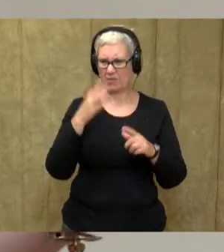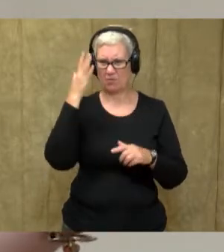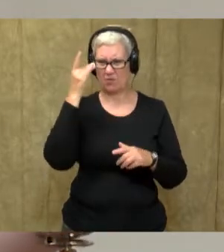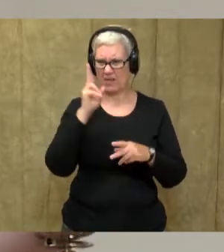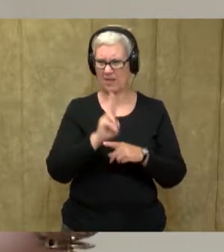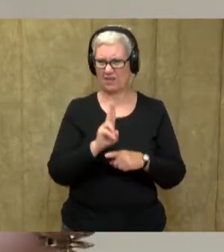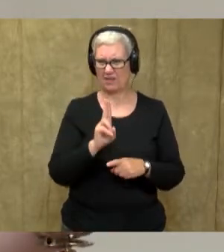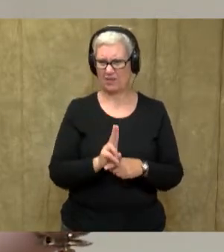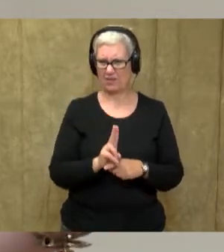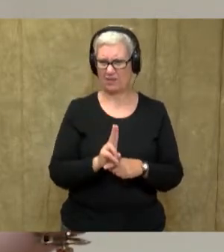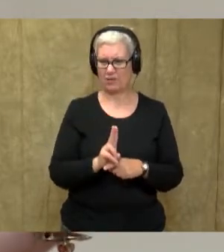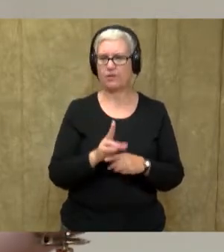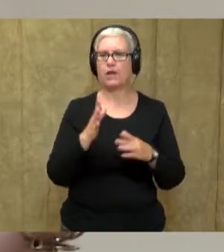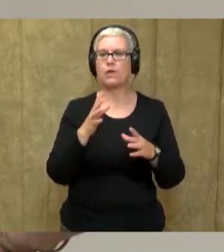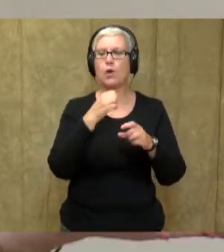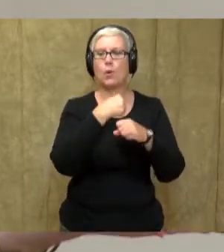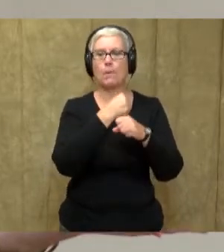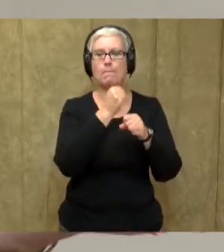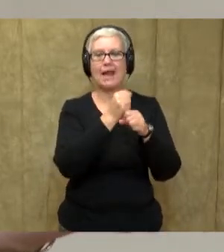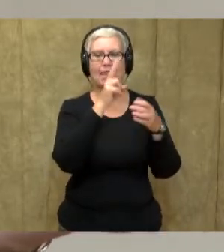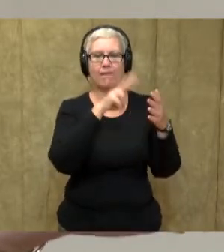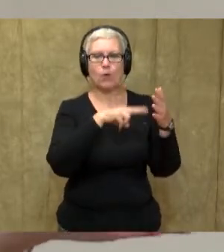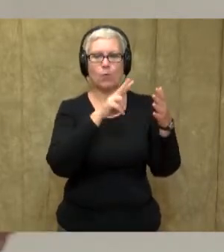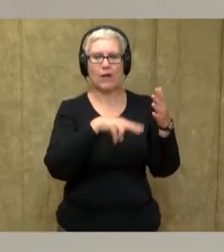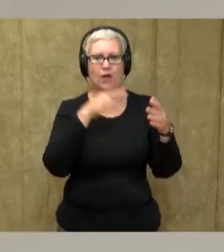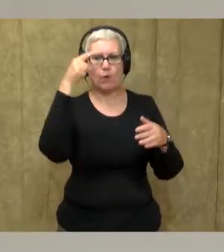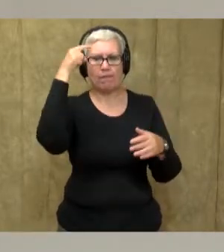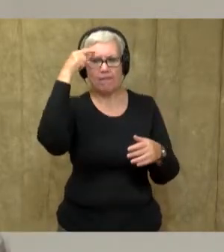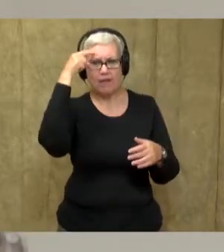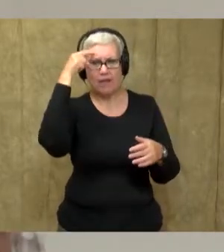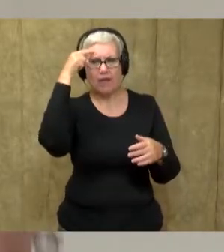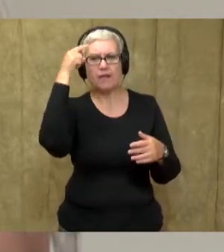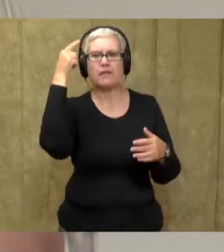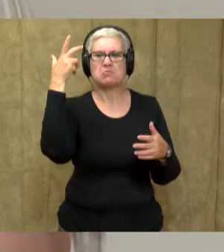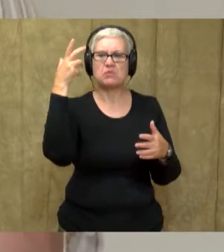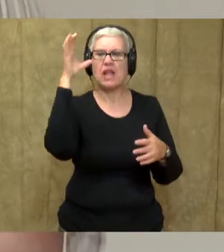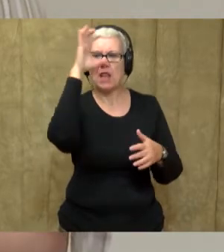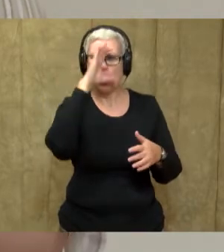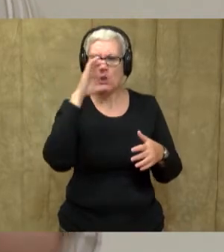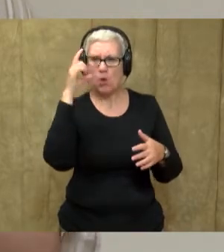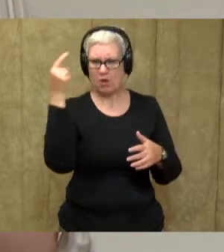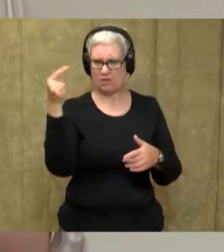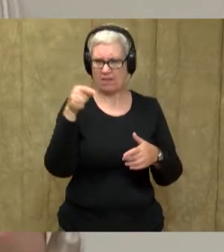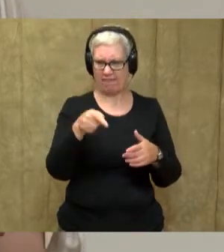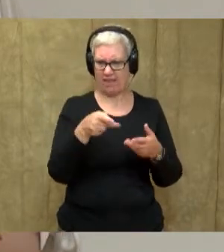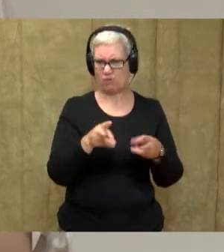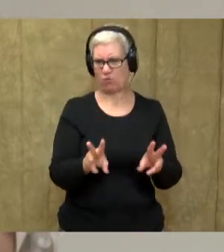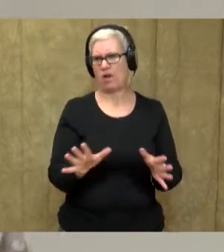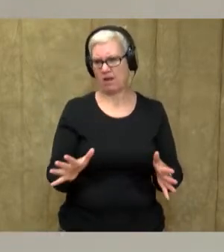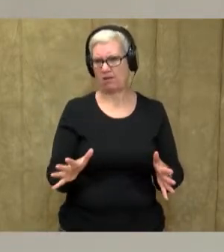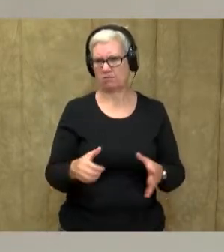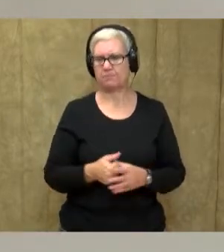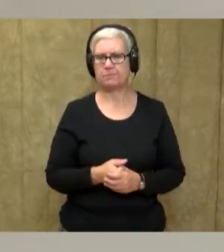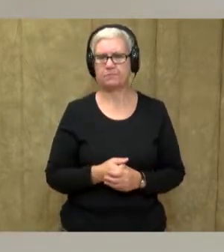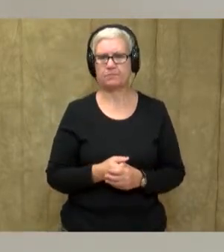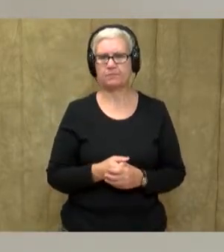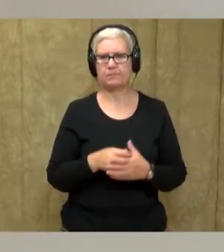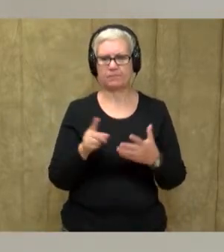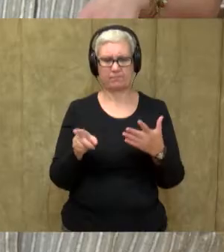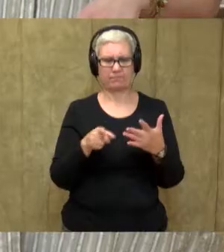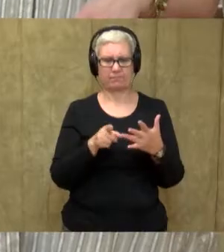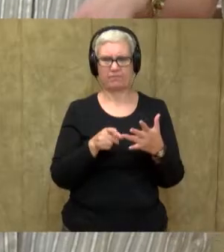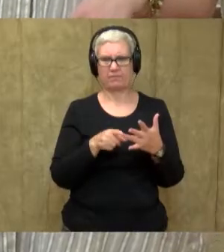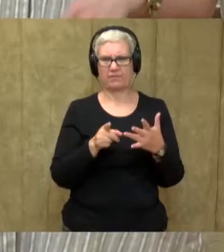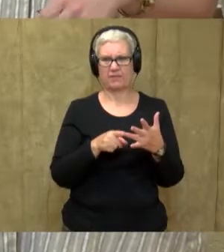situation looks like this, okay? The next one is, and you may be unfamiliar with this one,